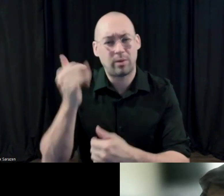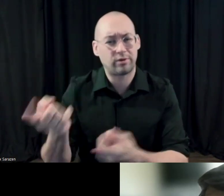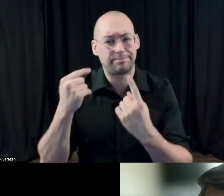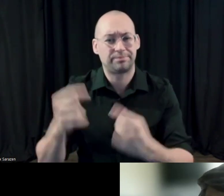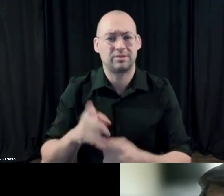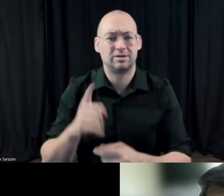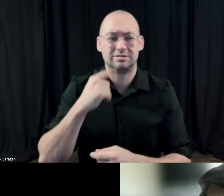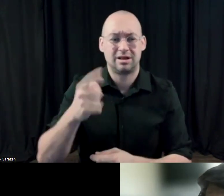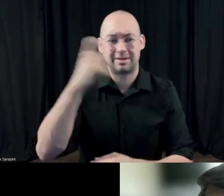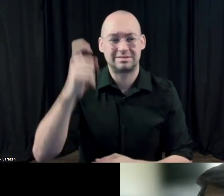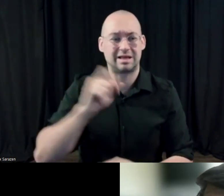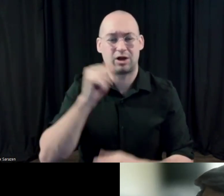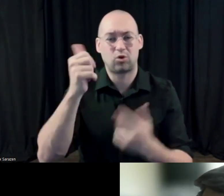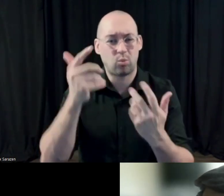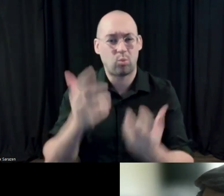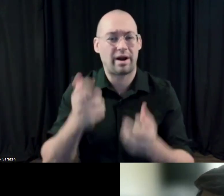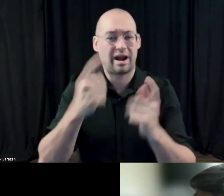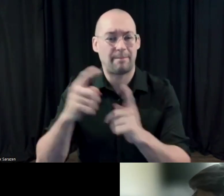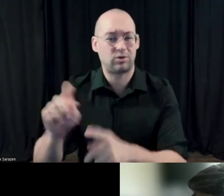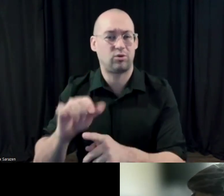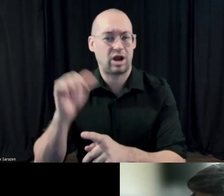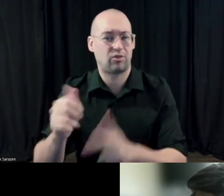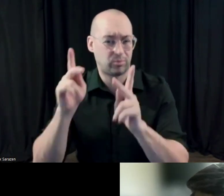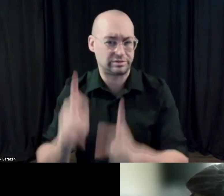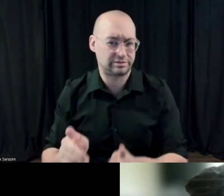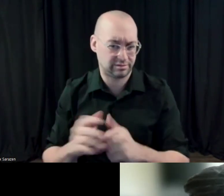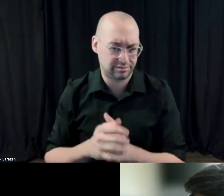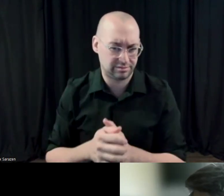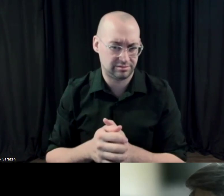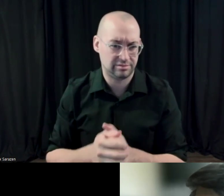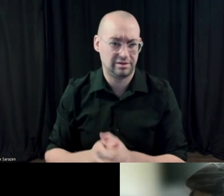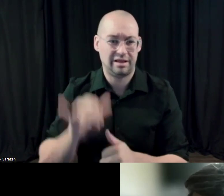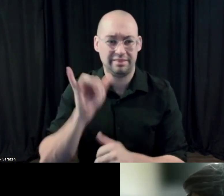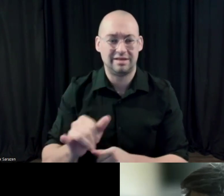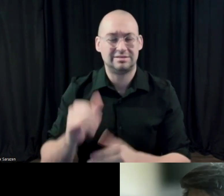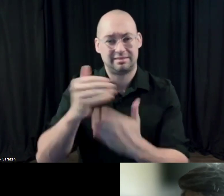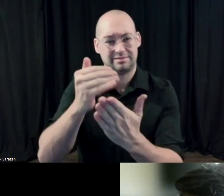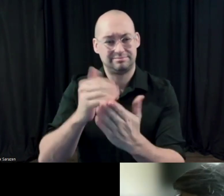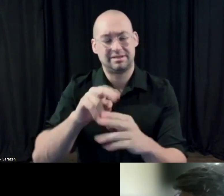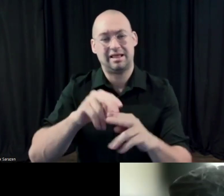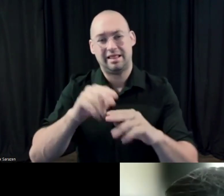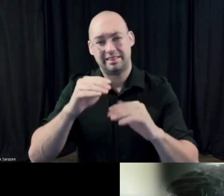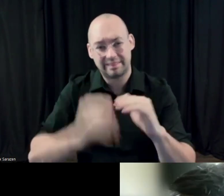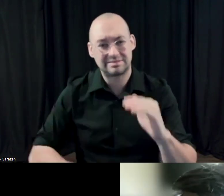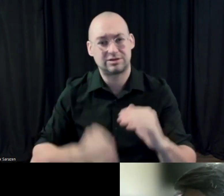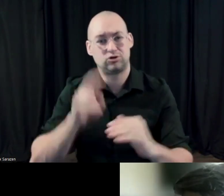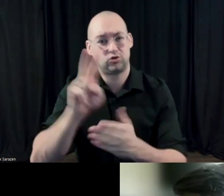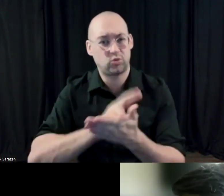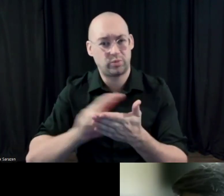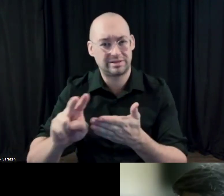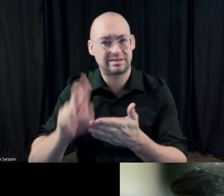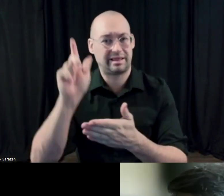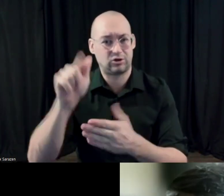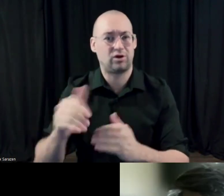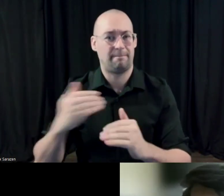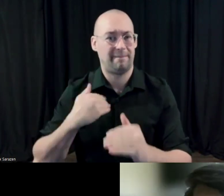don't want it to happen to someone else." That was less than 2 weeks before my sister died. And when my sister died, I